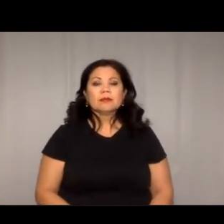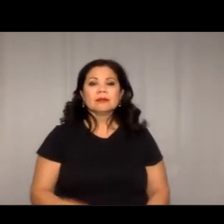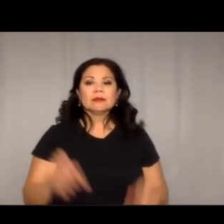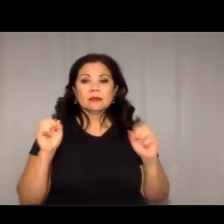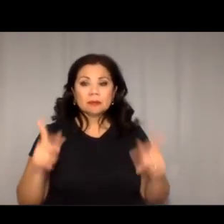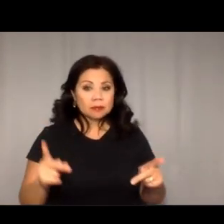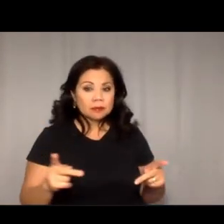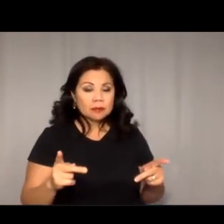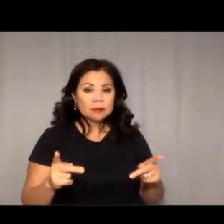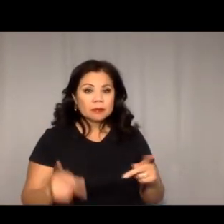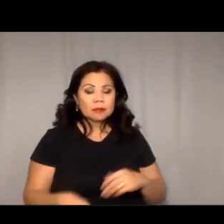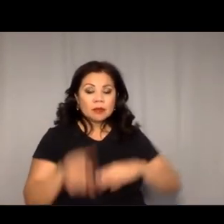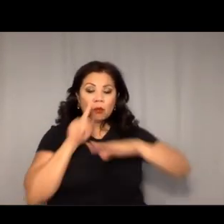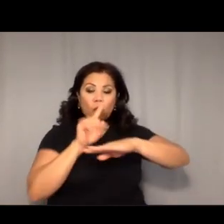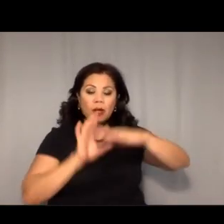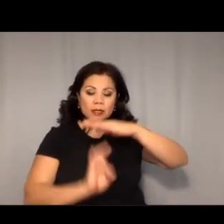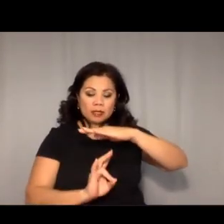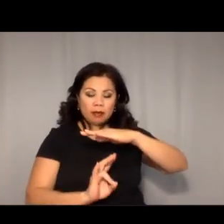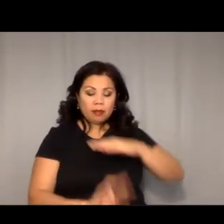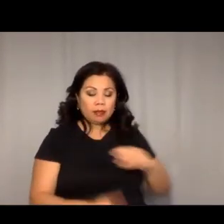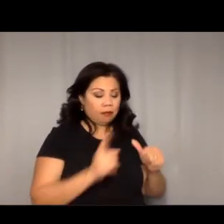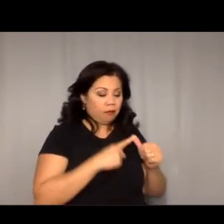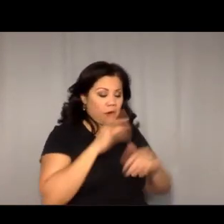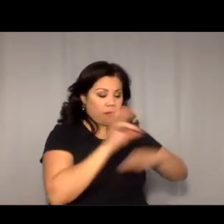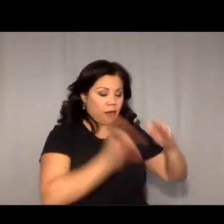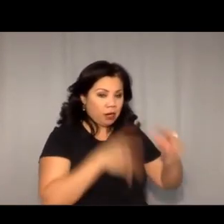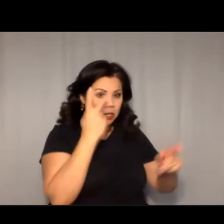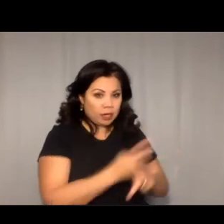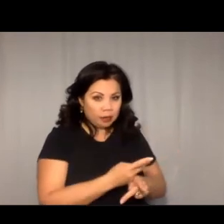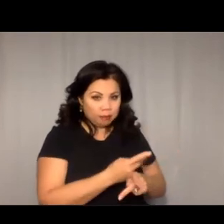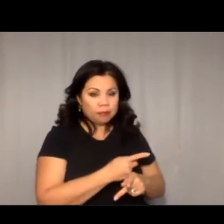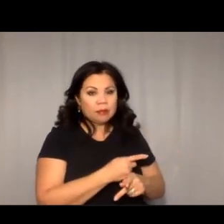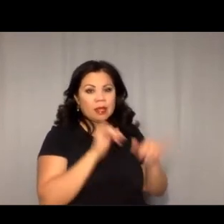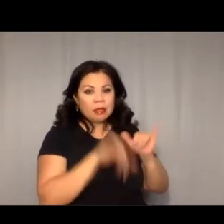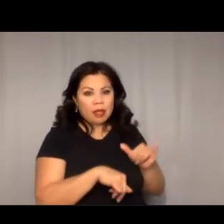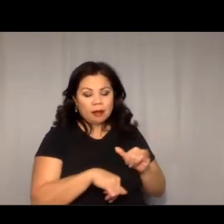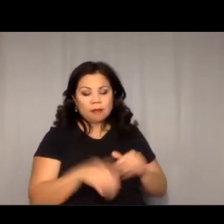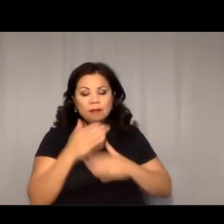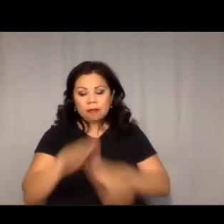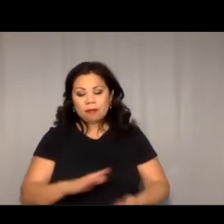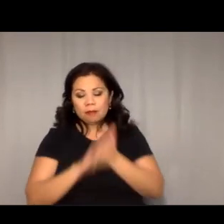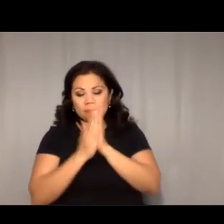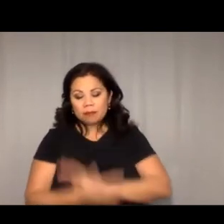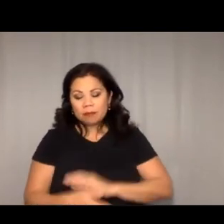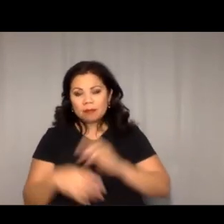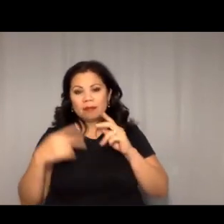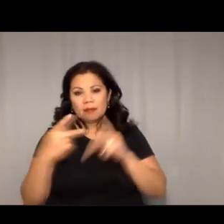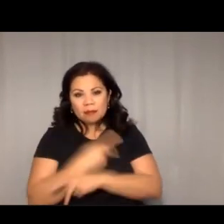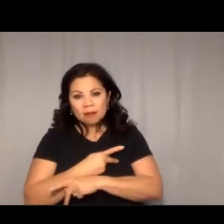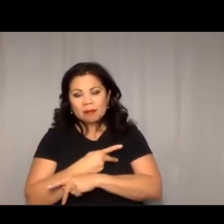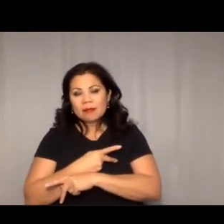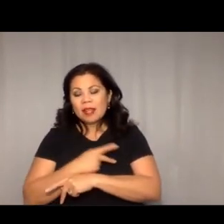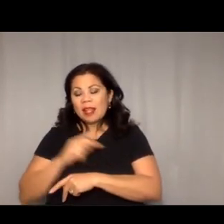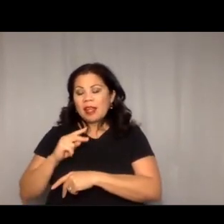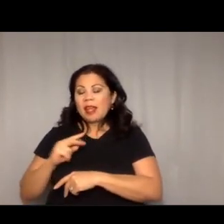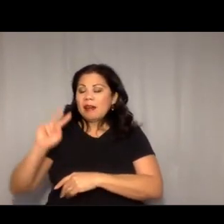Alright, so I have 1/7. I keep the first fraction, change the division to multiplication, and flip that second fraction. It's the same thing